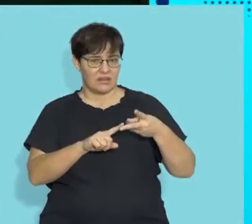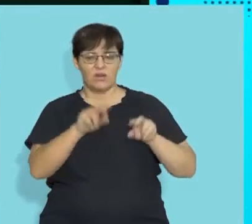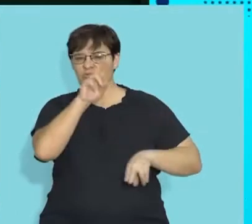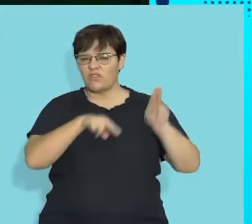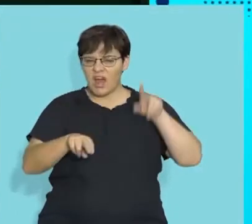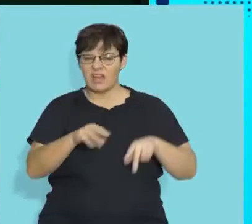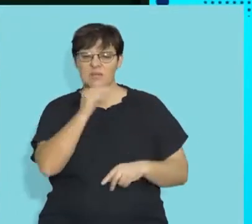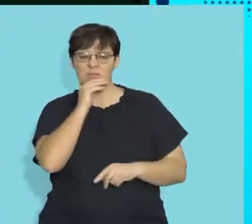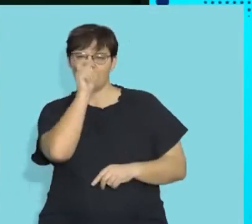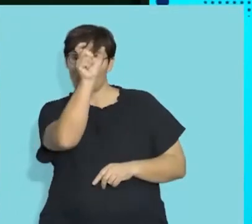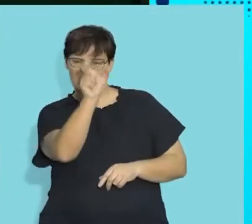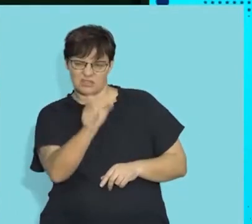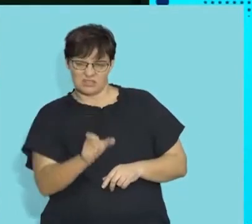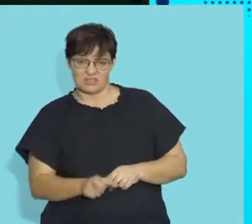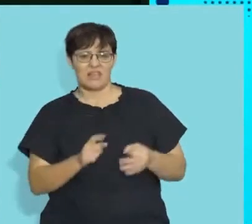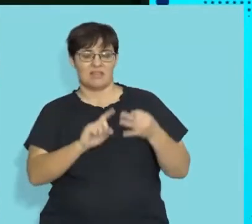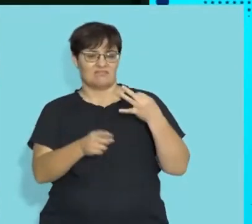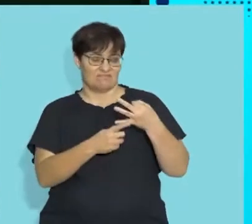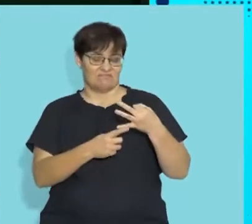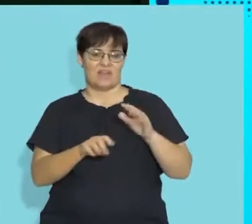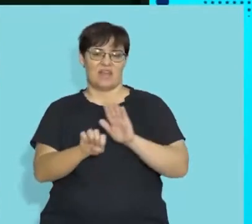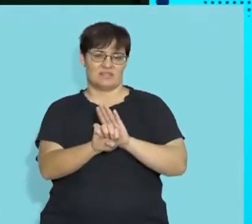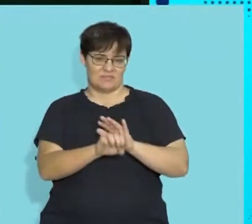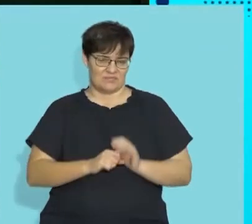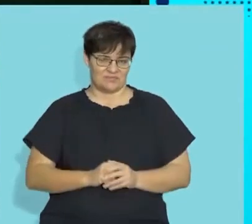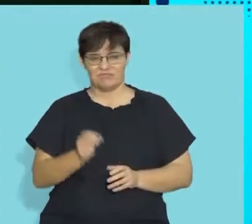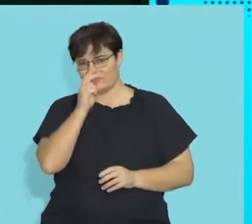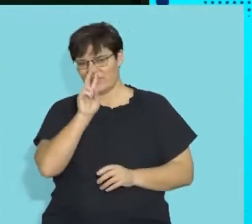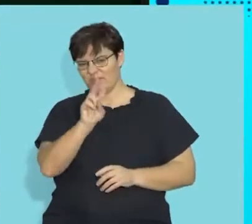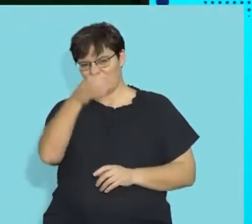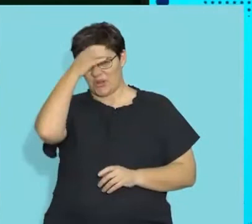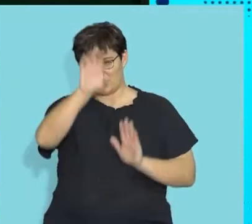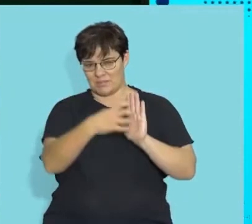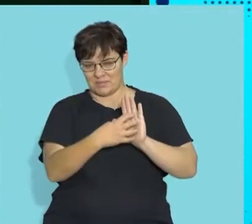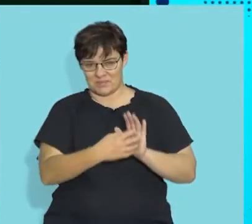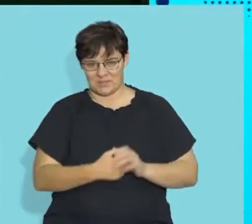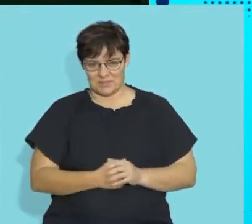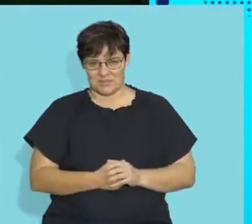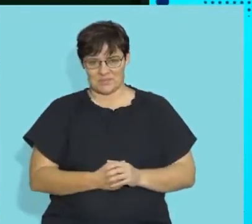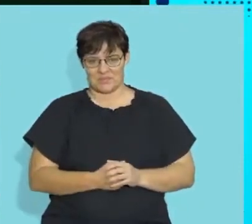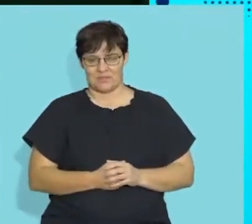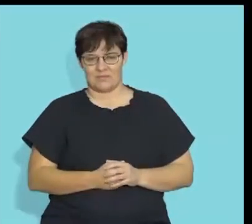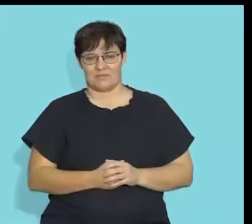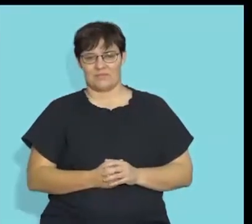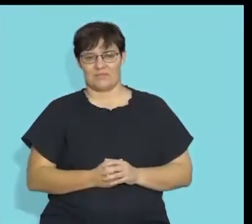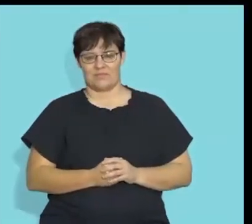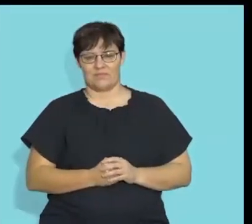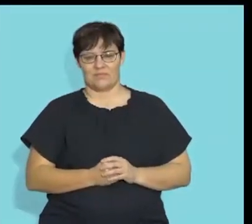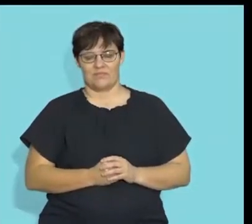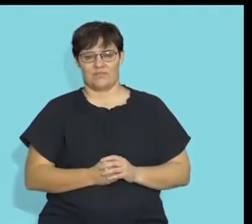some definitions, and lastly I'll be doing some examples. Let's have a look at today's concept map.